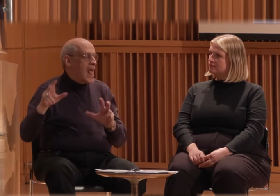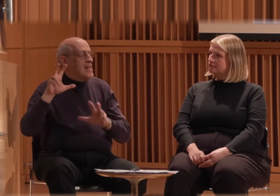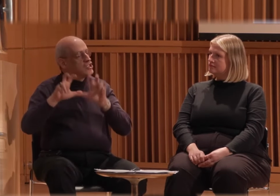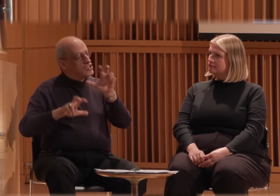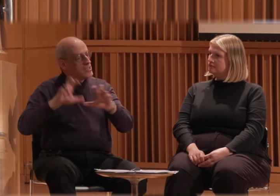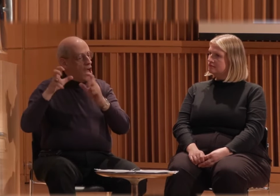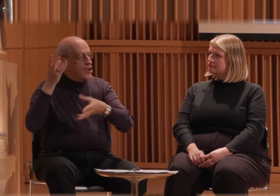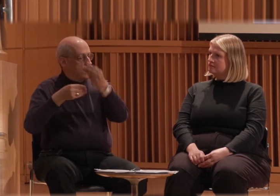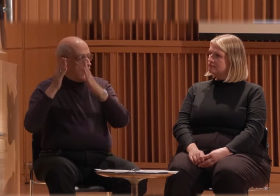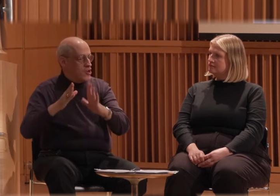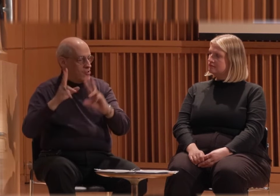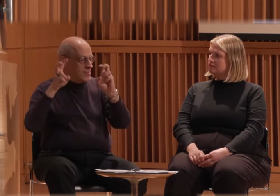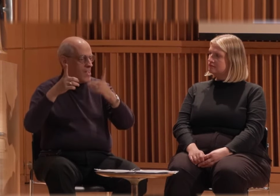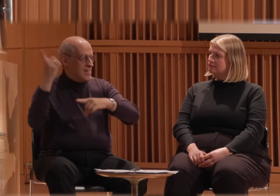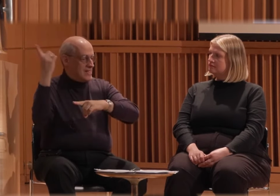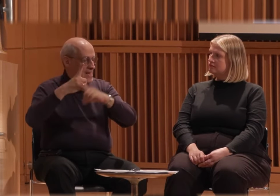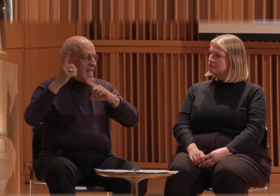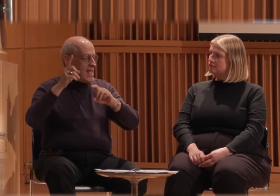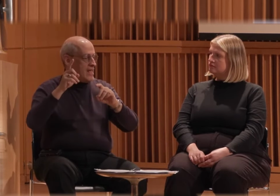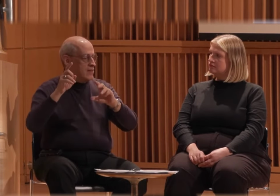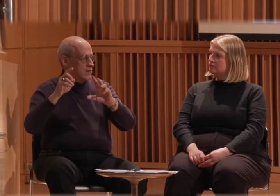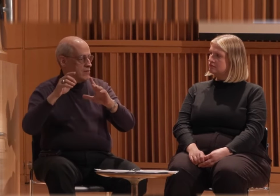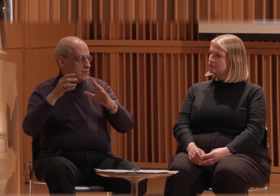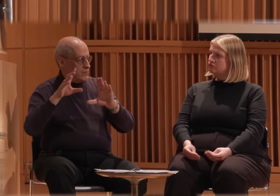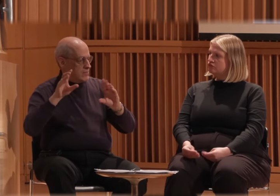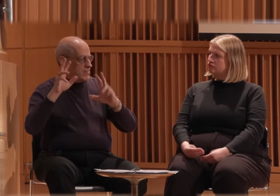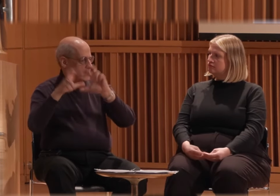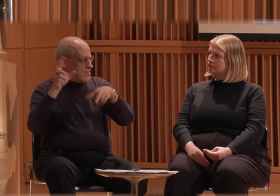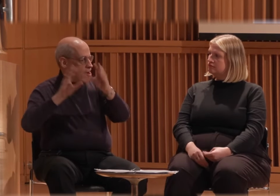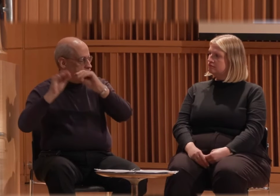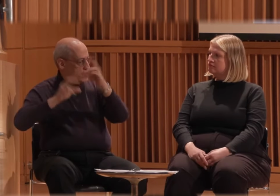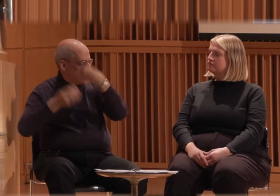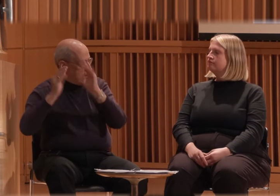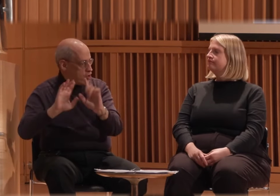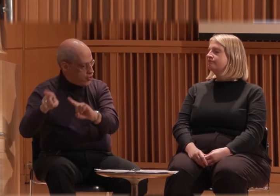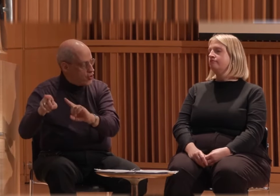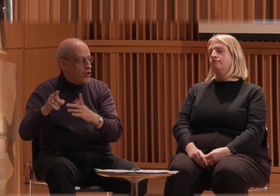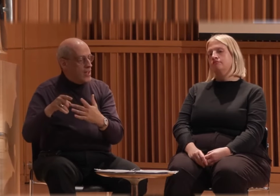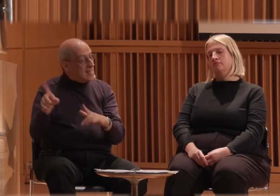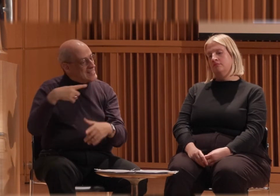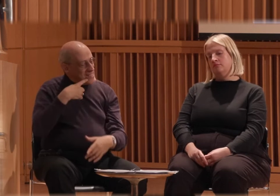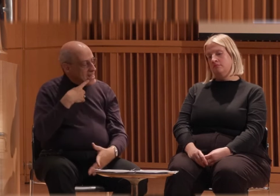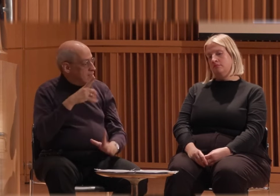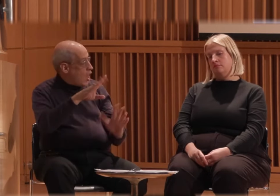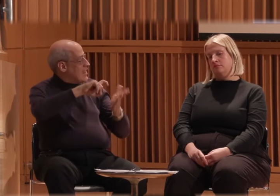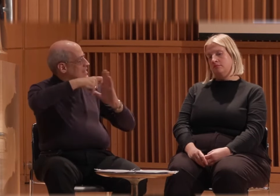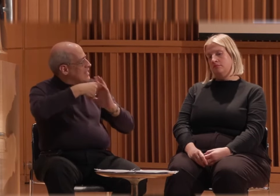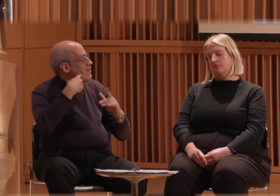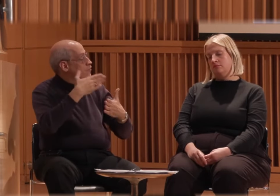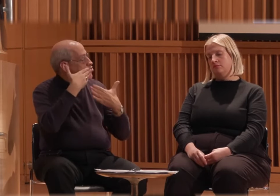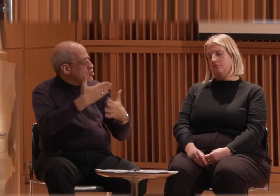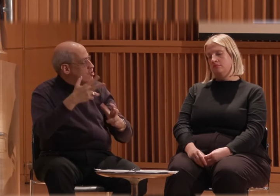market trader, day trader addict, and so he says actually the key to good